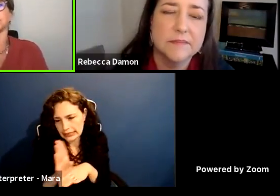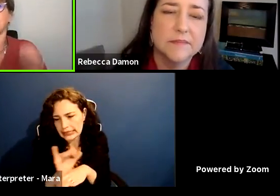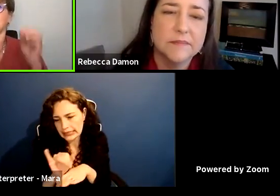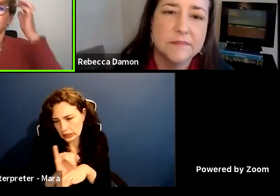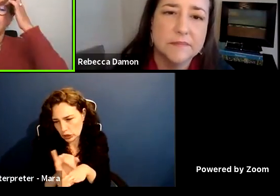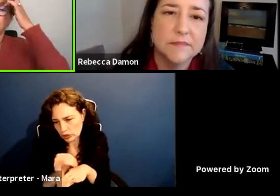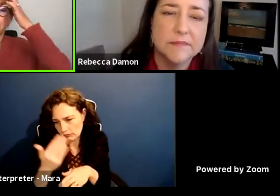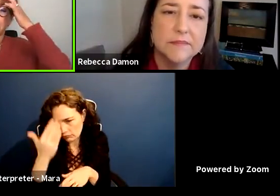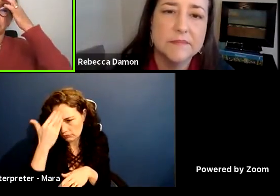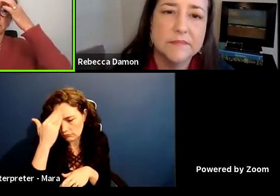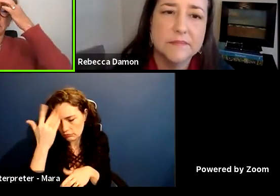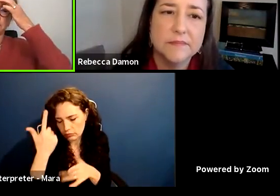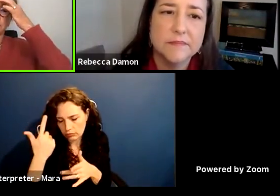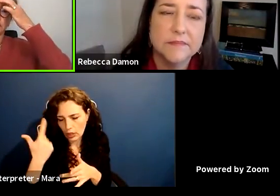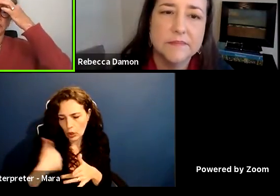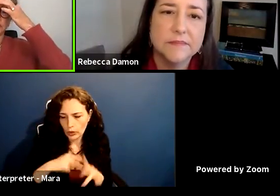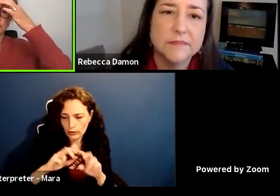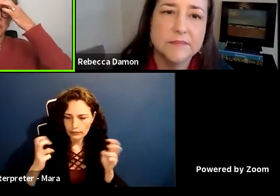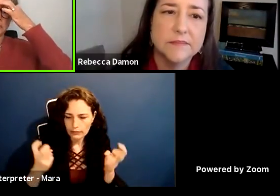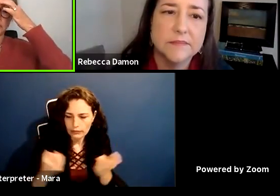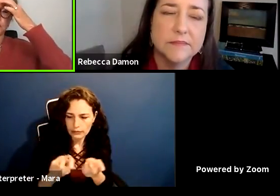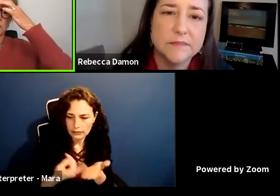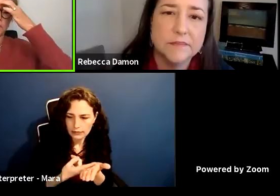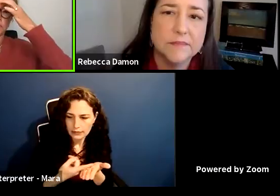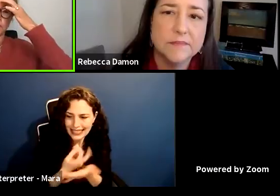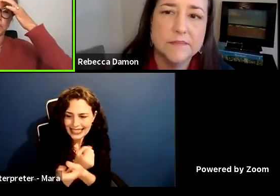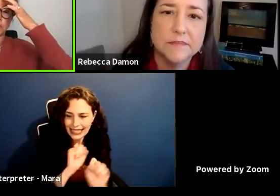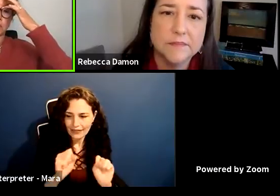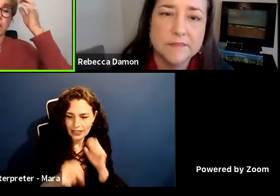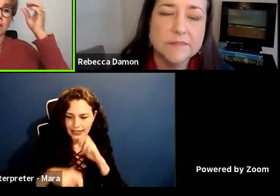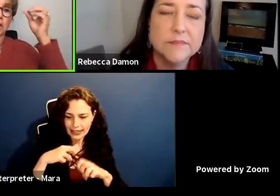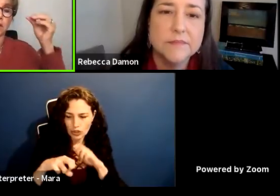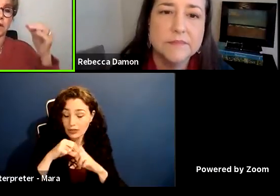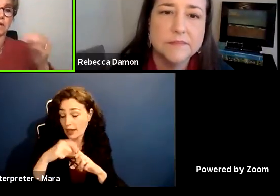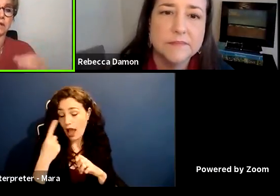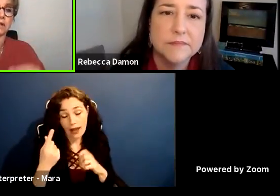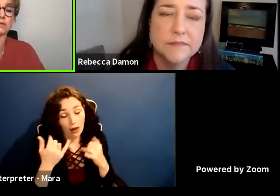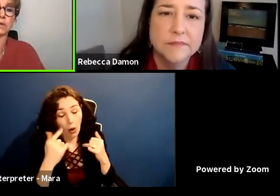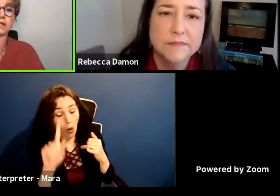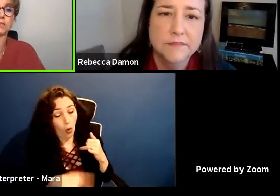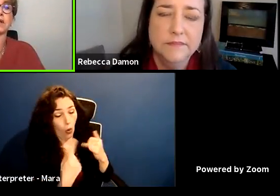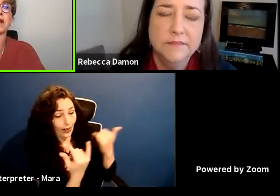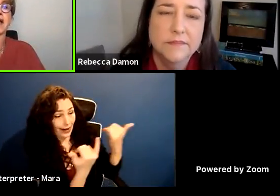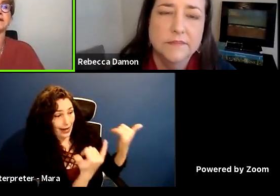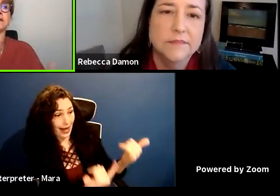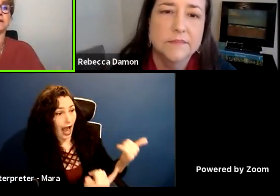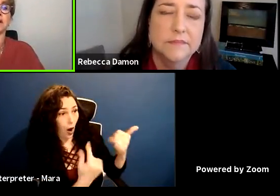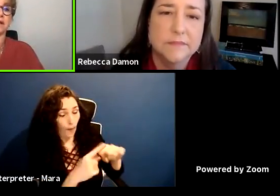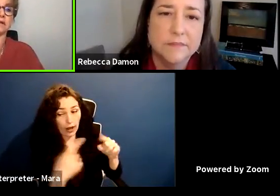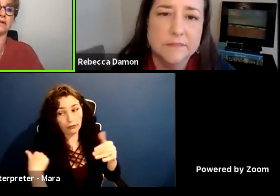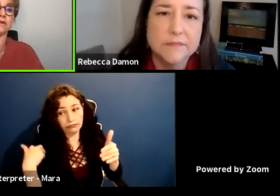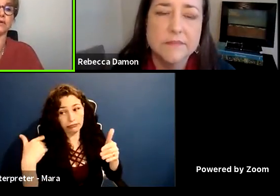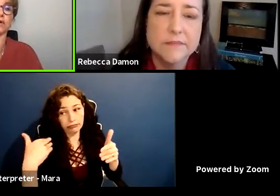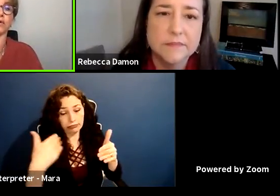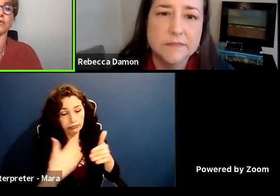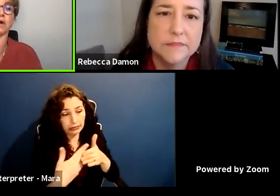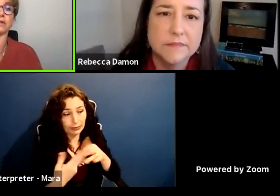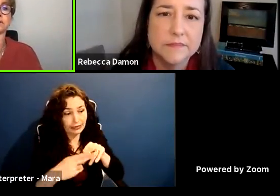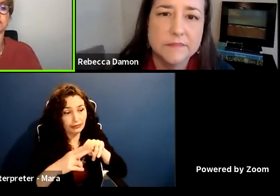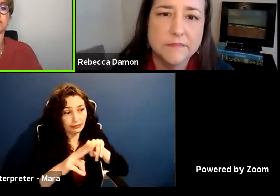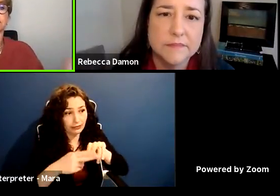they do talk a lot about safety issues, not just what we're seeing right now, but it's been escalating,